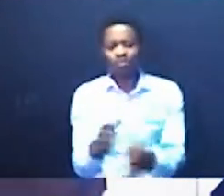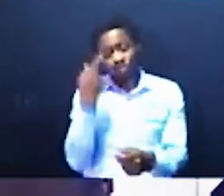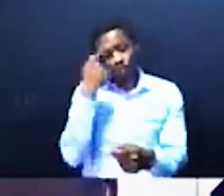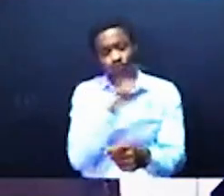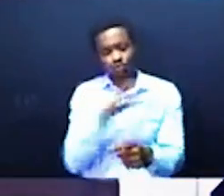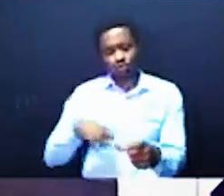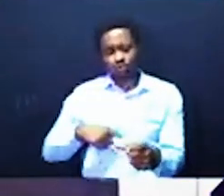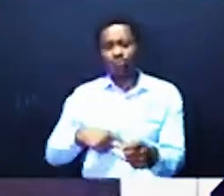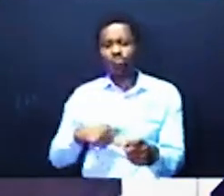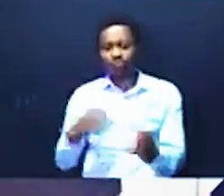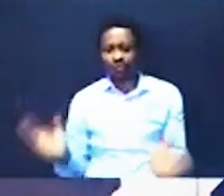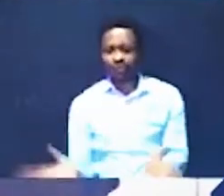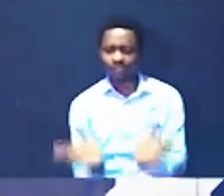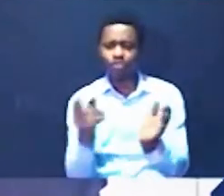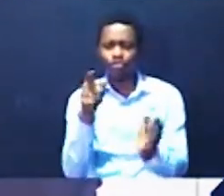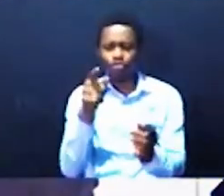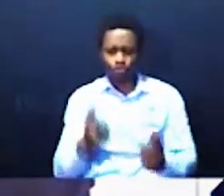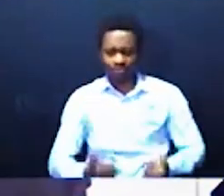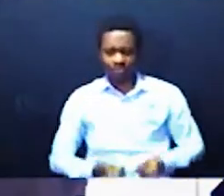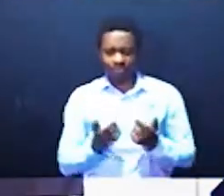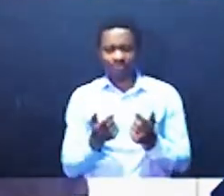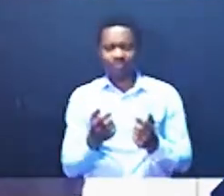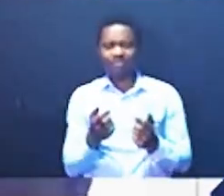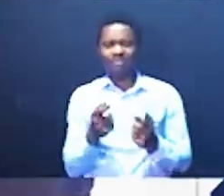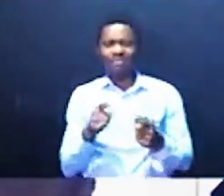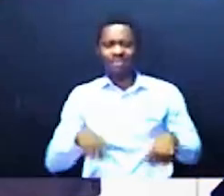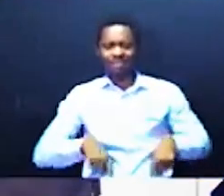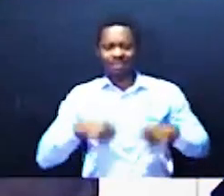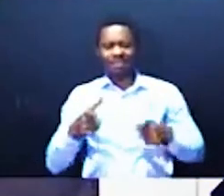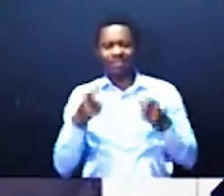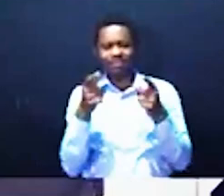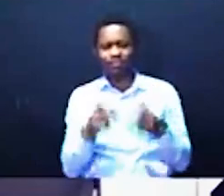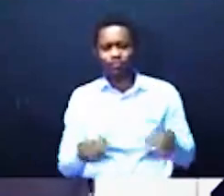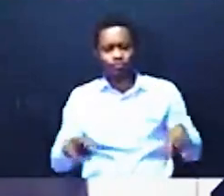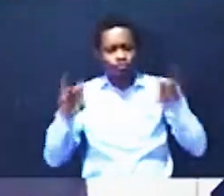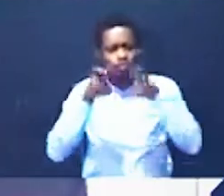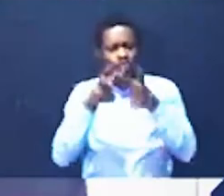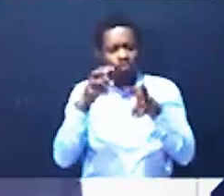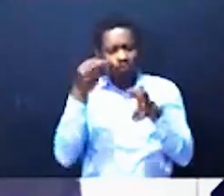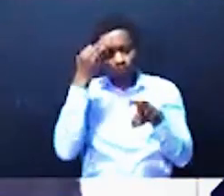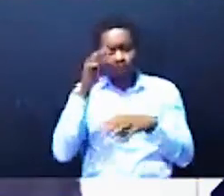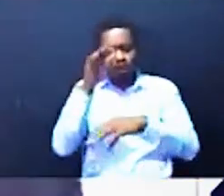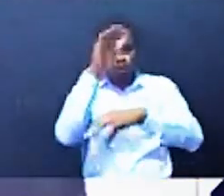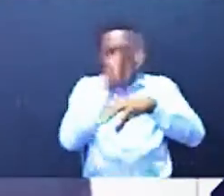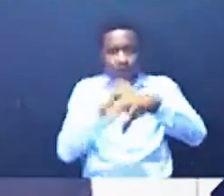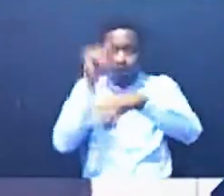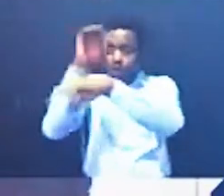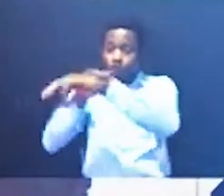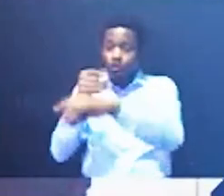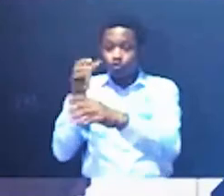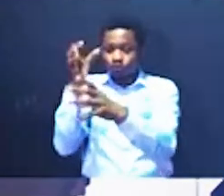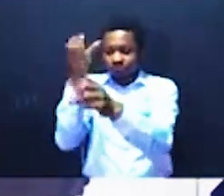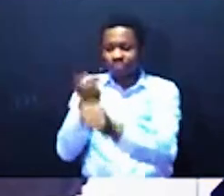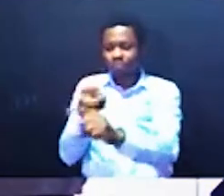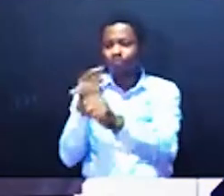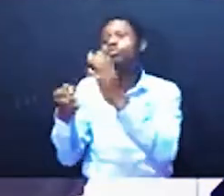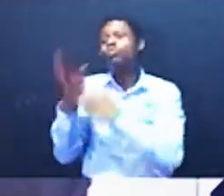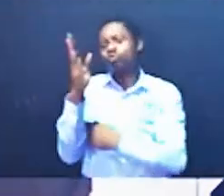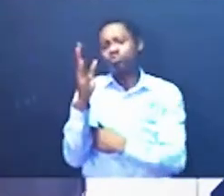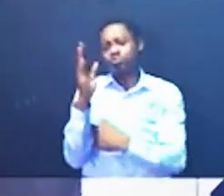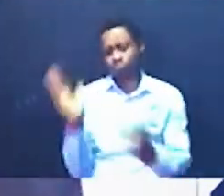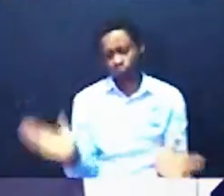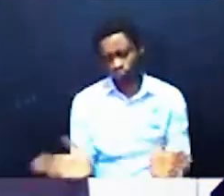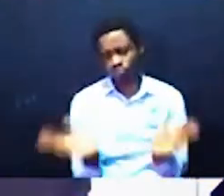to live a life worthy of the calling you have received. Paul said, me awurade da